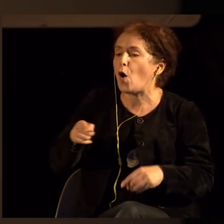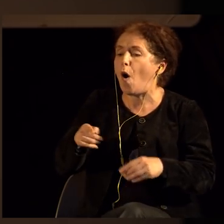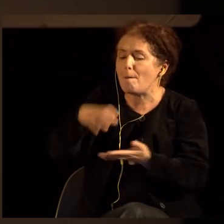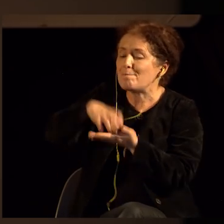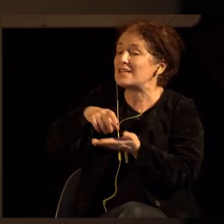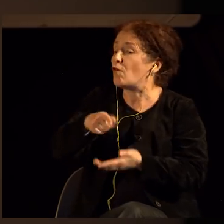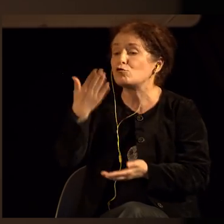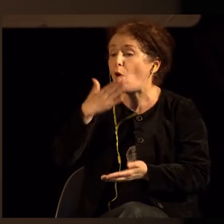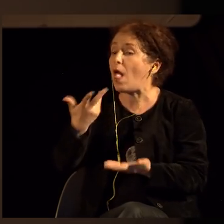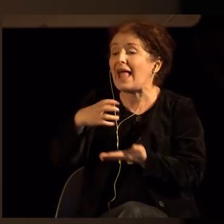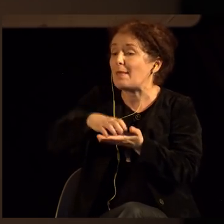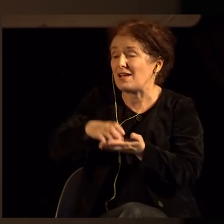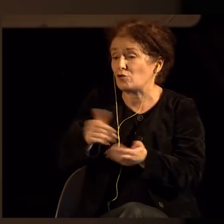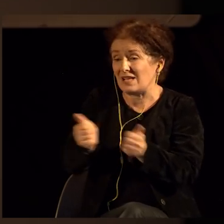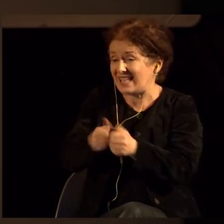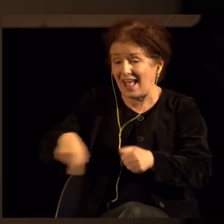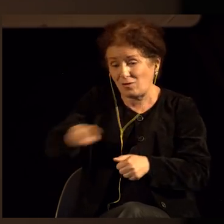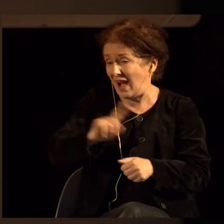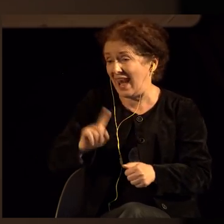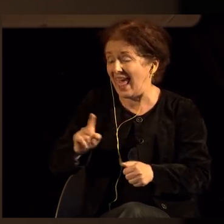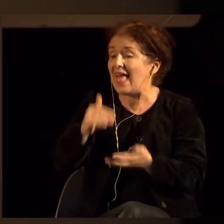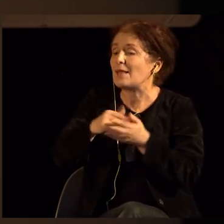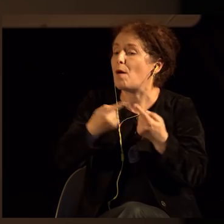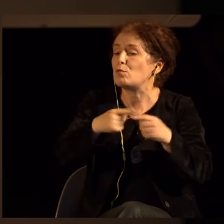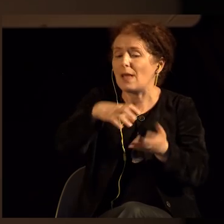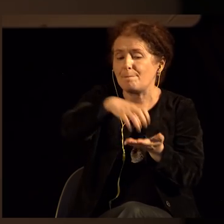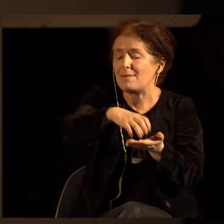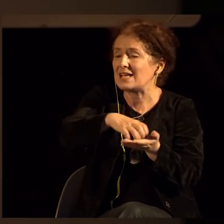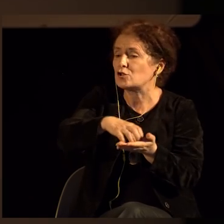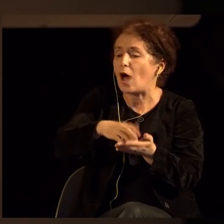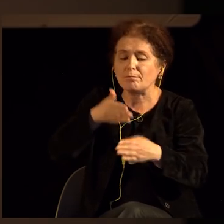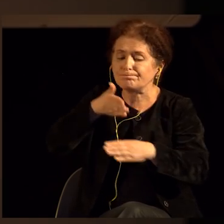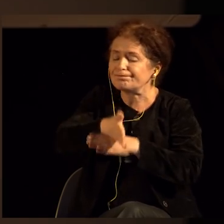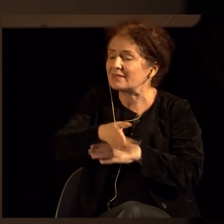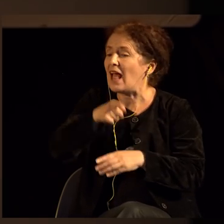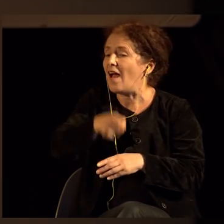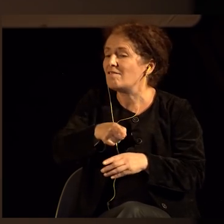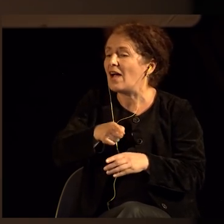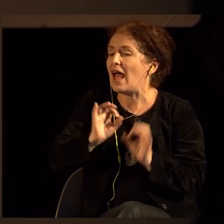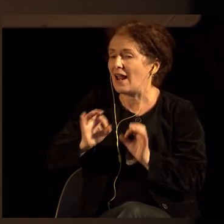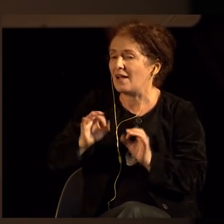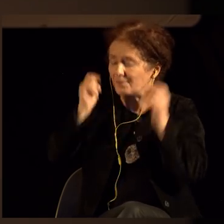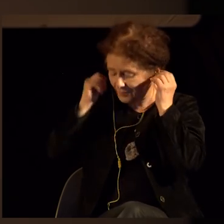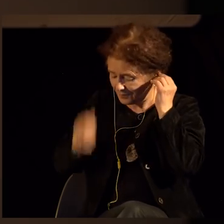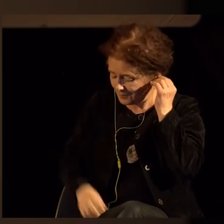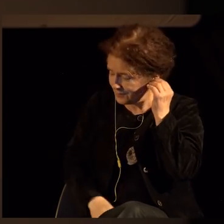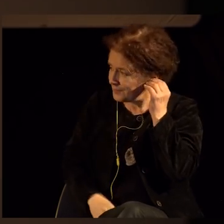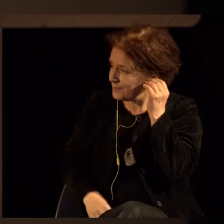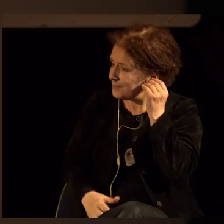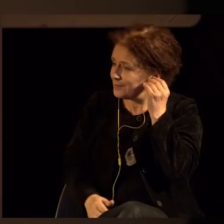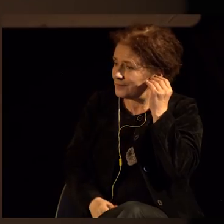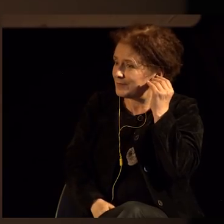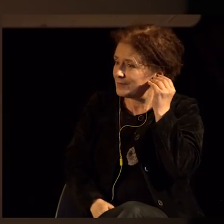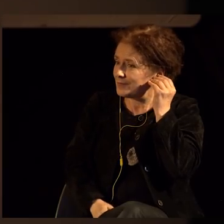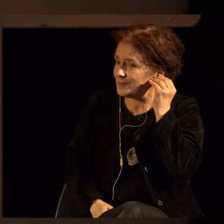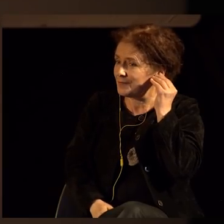a sex positive approach. We can't get there if we go in there talking about abstinence. we can't get there if we